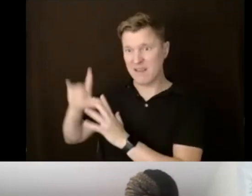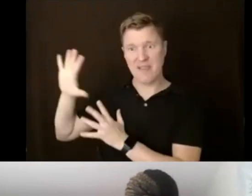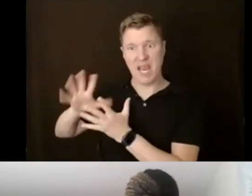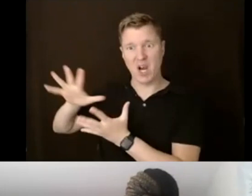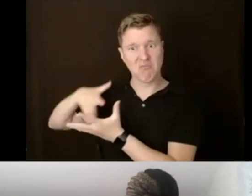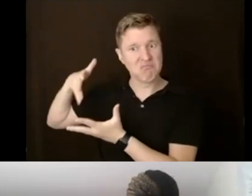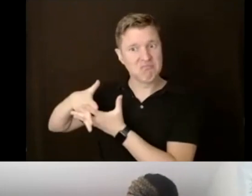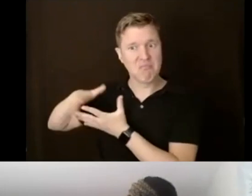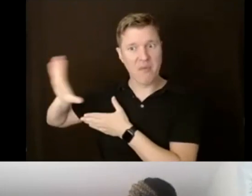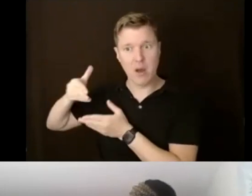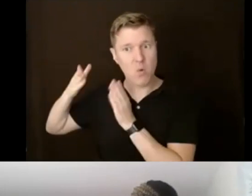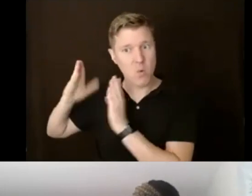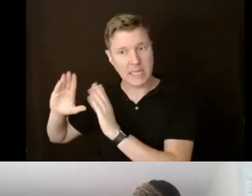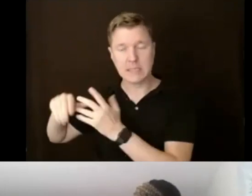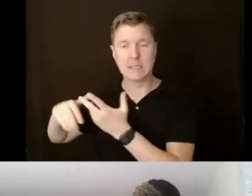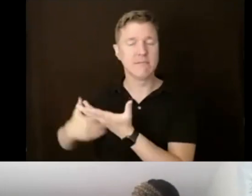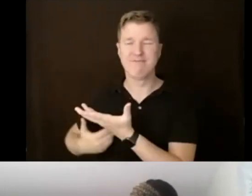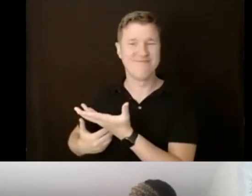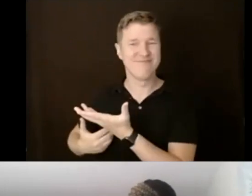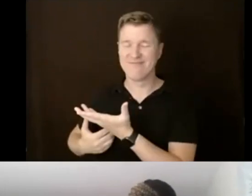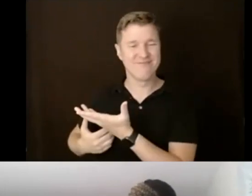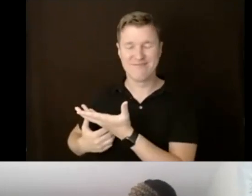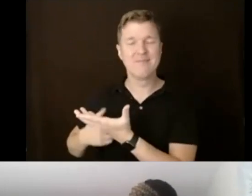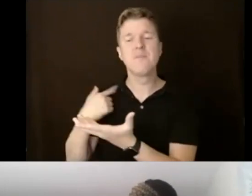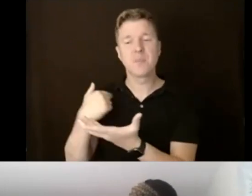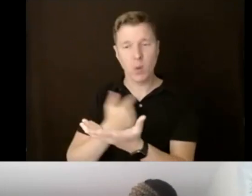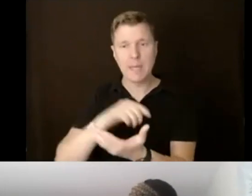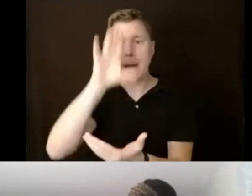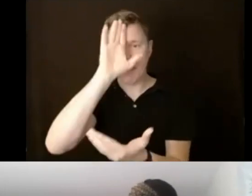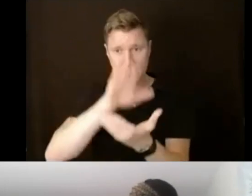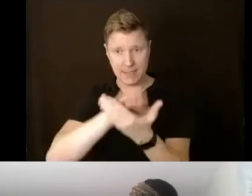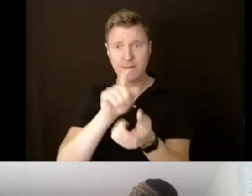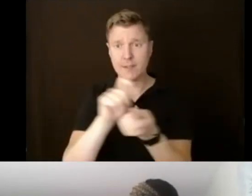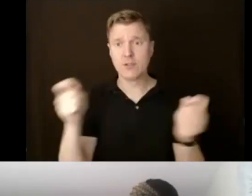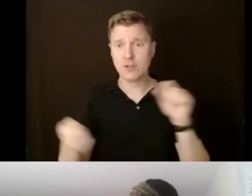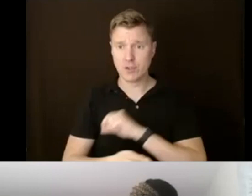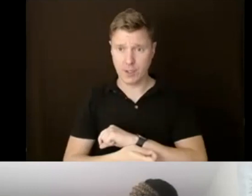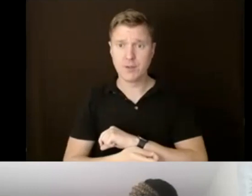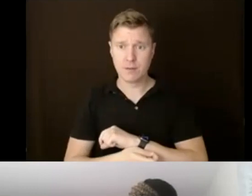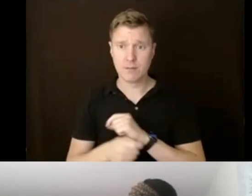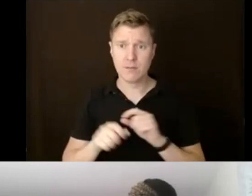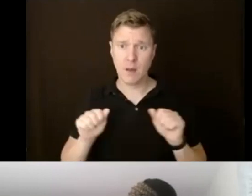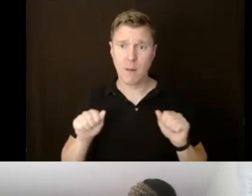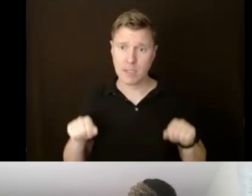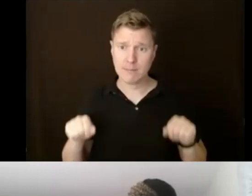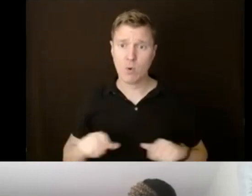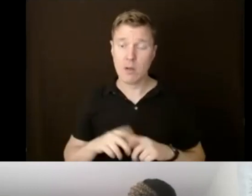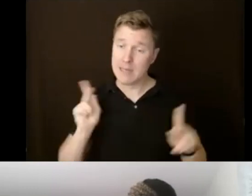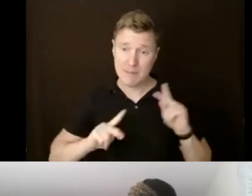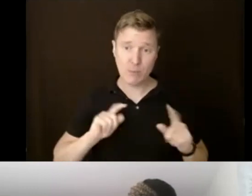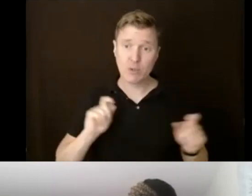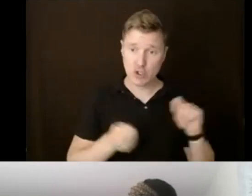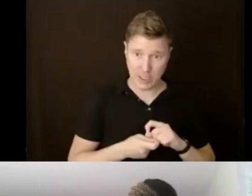ways. We believe in change and that people can and do change. And